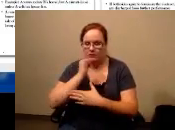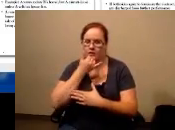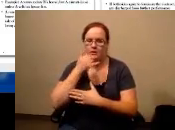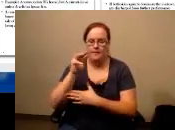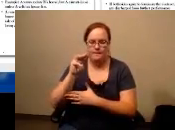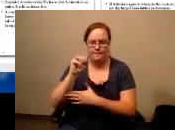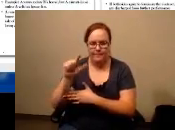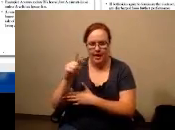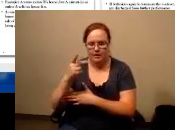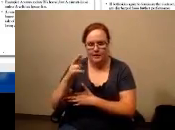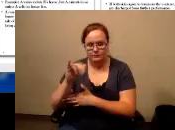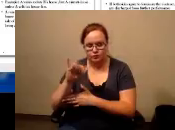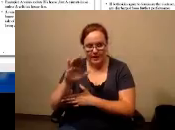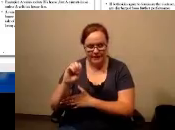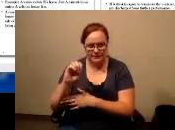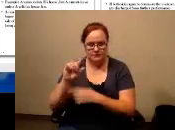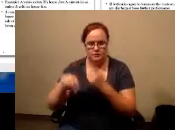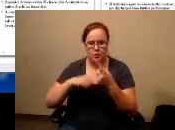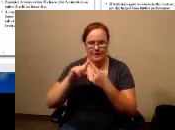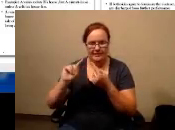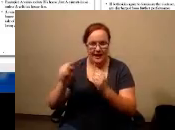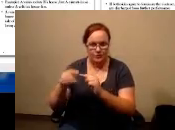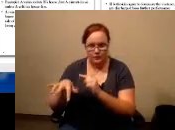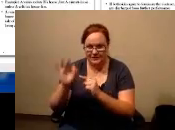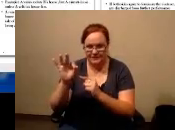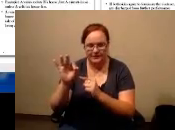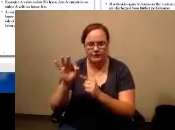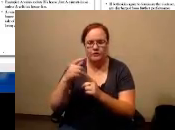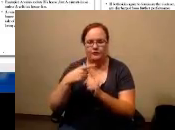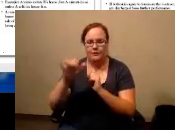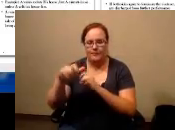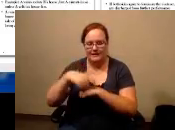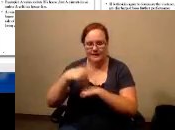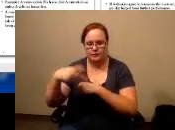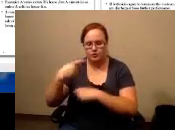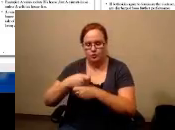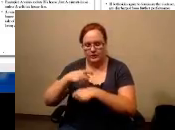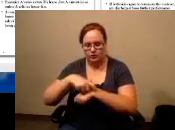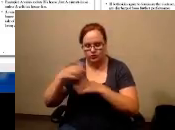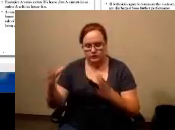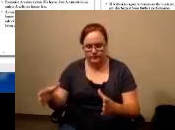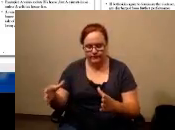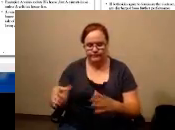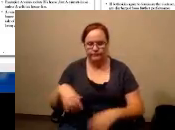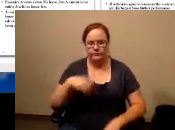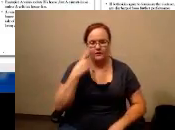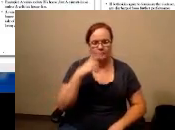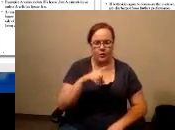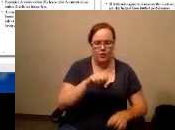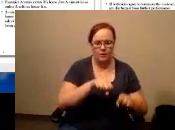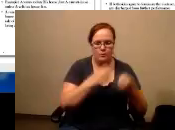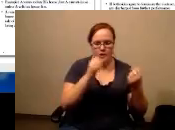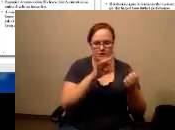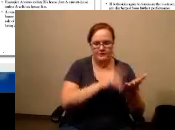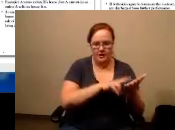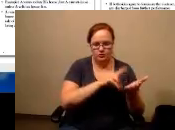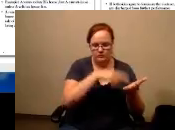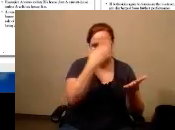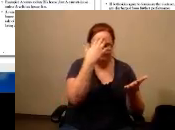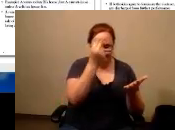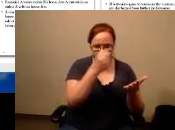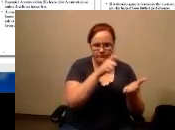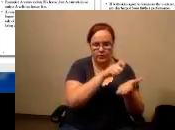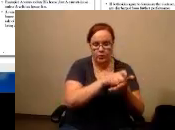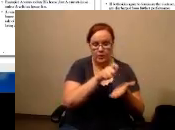basically when the injury was discovered. For breach of contract, and this is the memorization part, the written contract